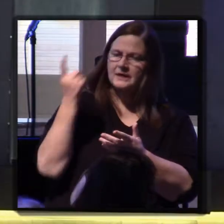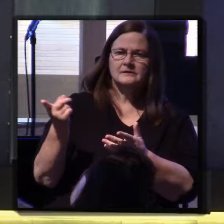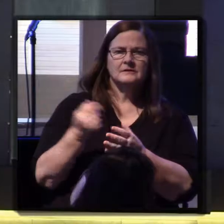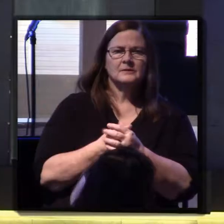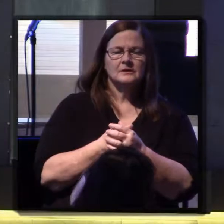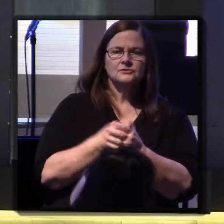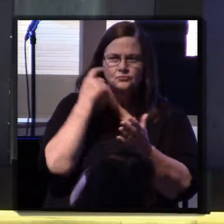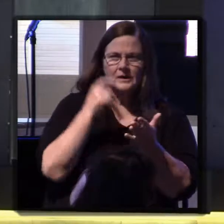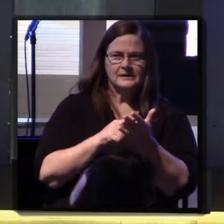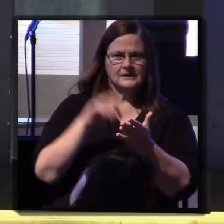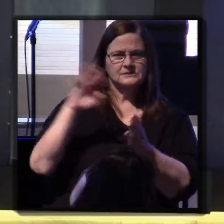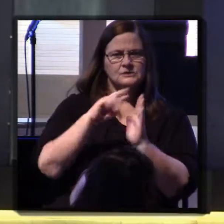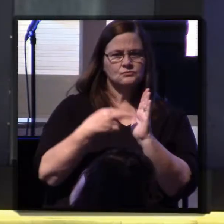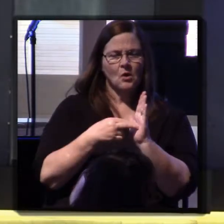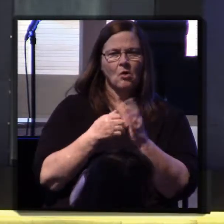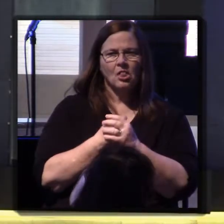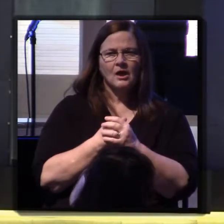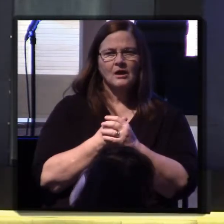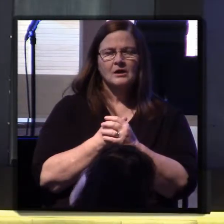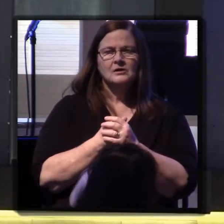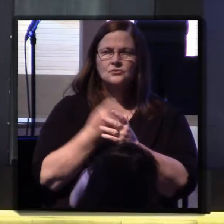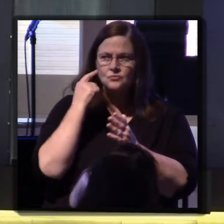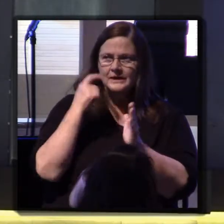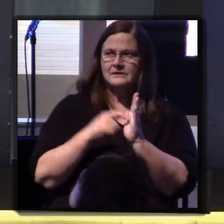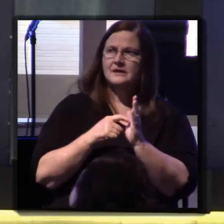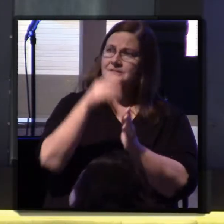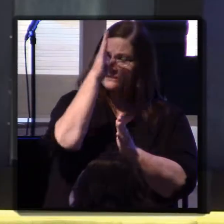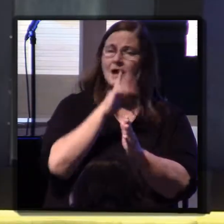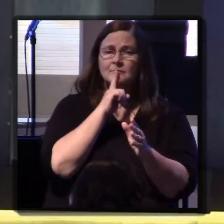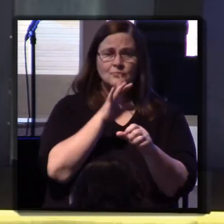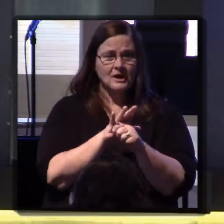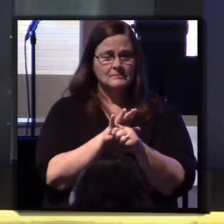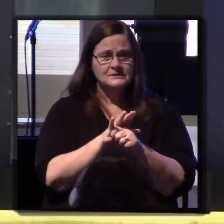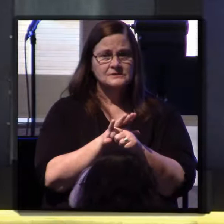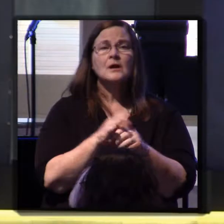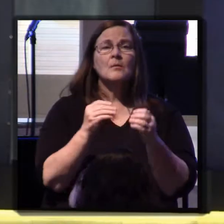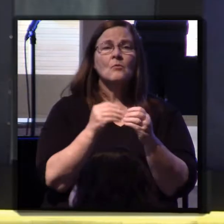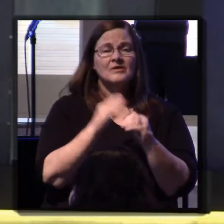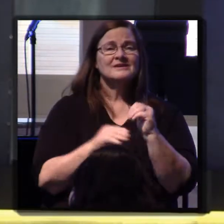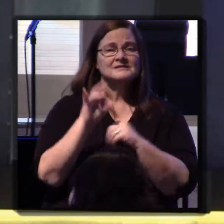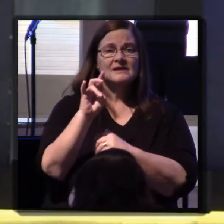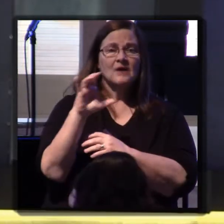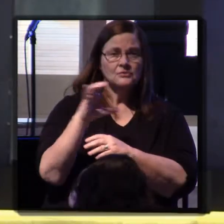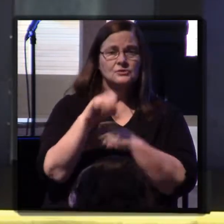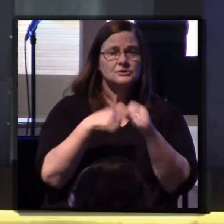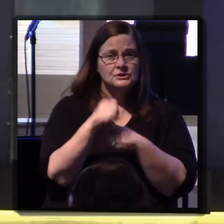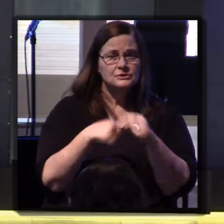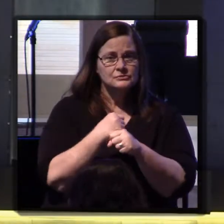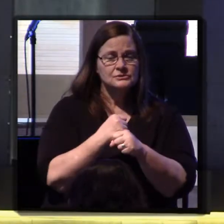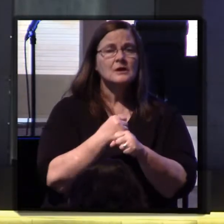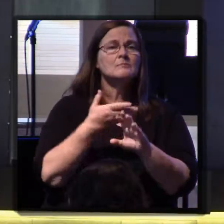the servant is to be seen, behold, to be understood, to recognize his role, to recognize that God